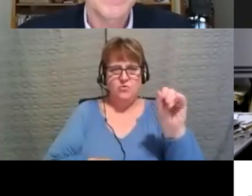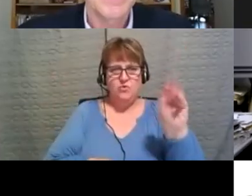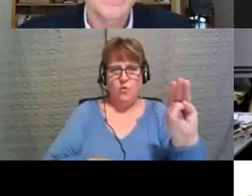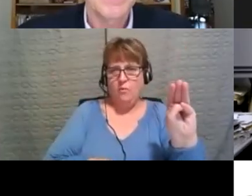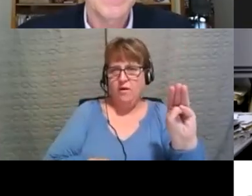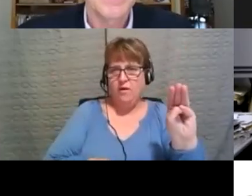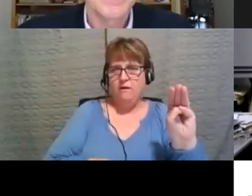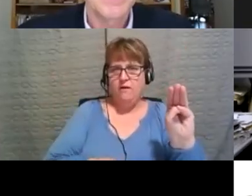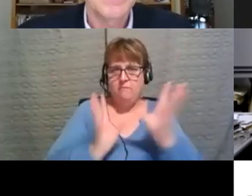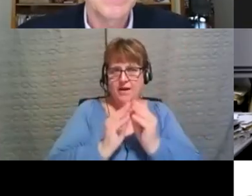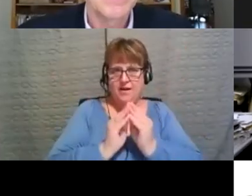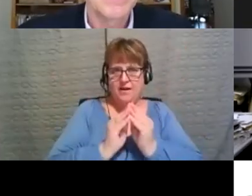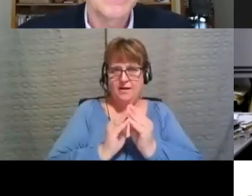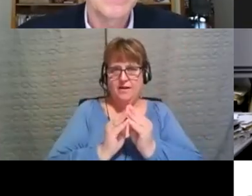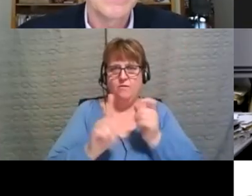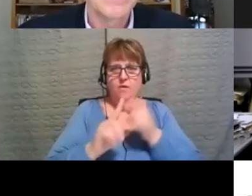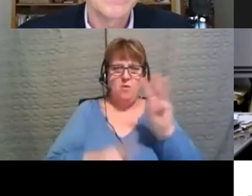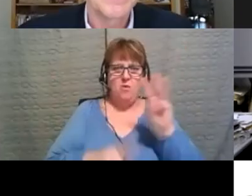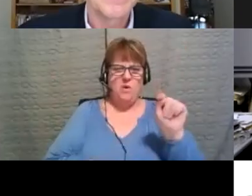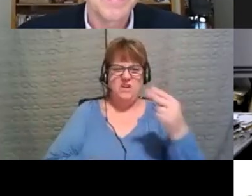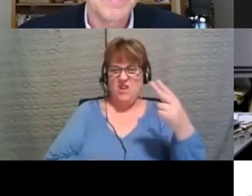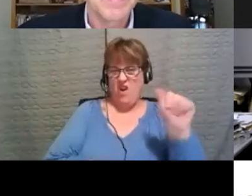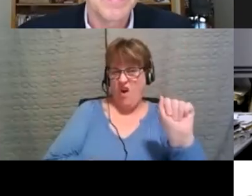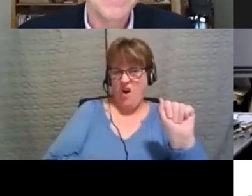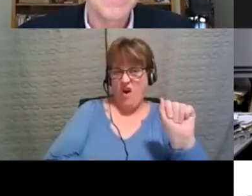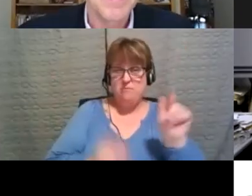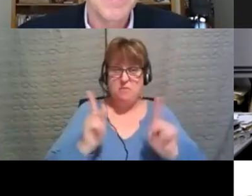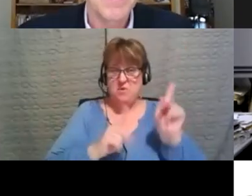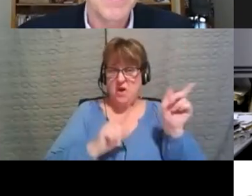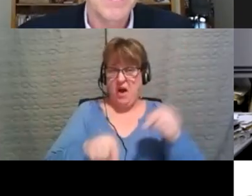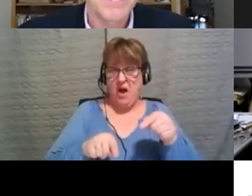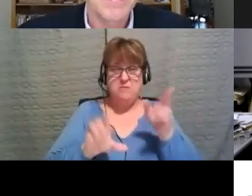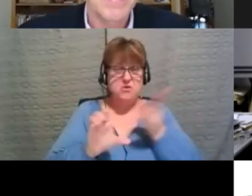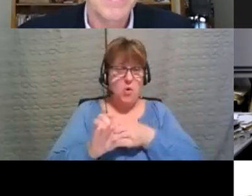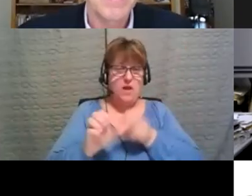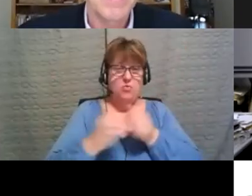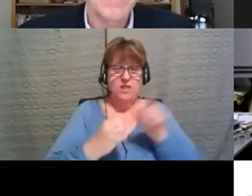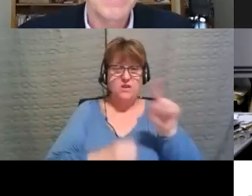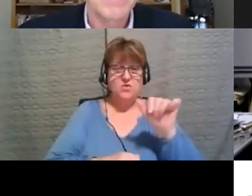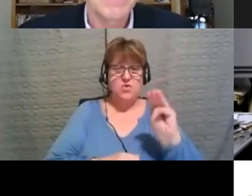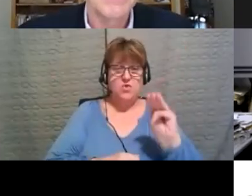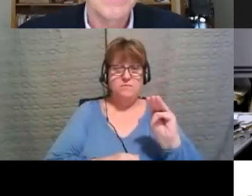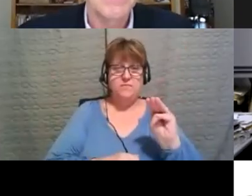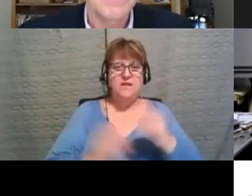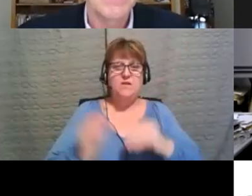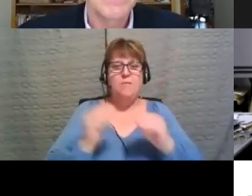our Salina or Wichita, maybe up to 5. Yeah. But it wasn't something, I think it was more of a habit that